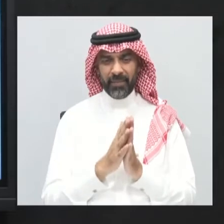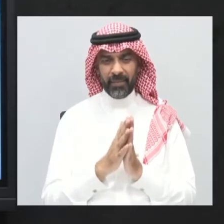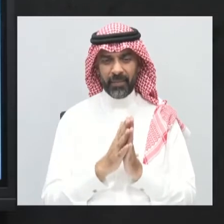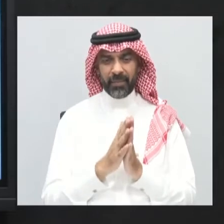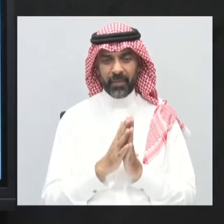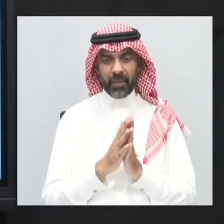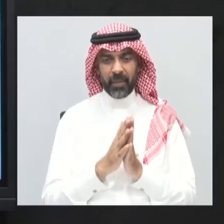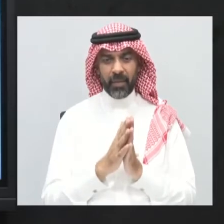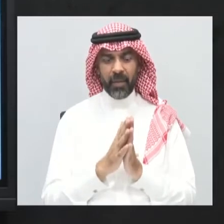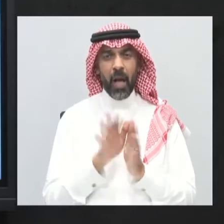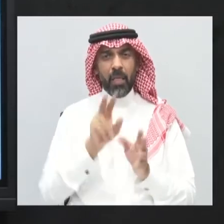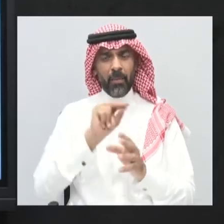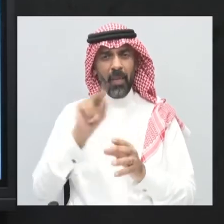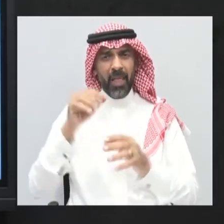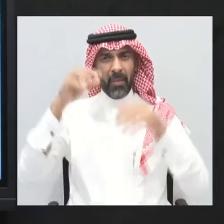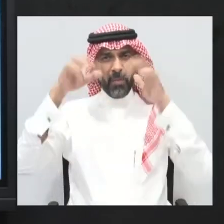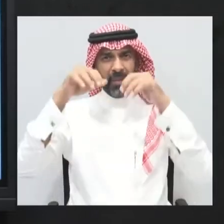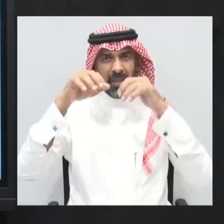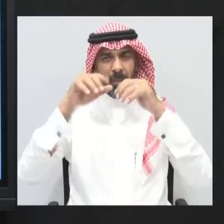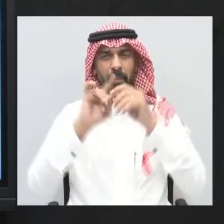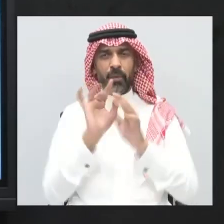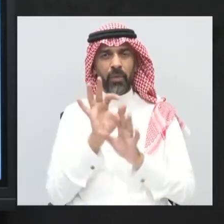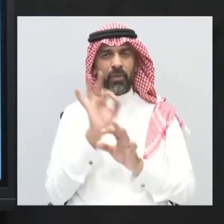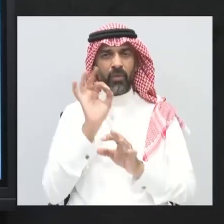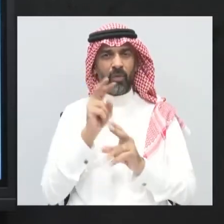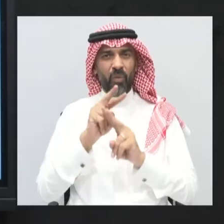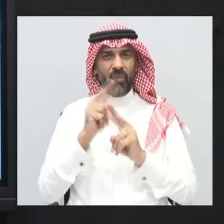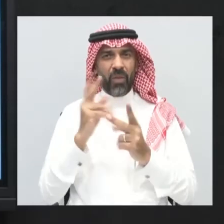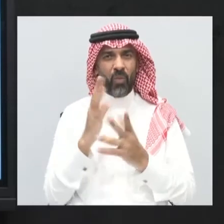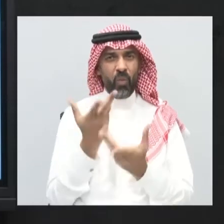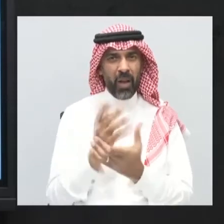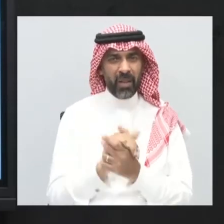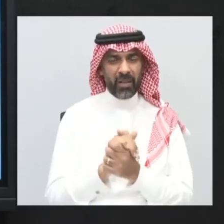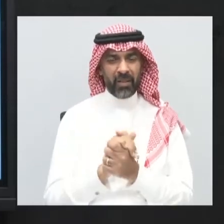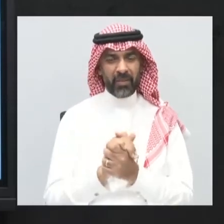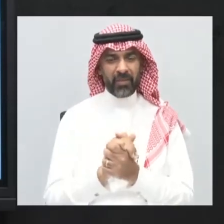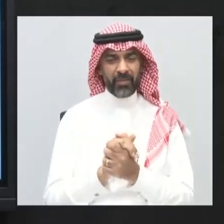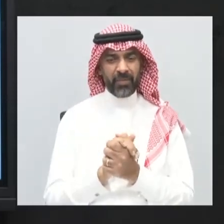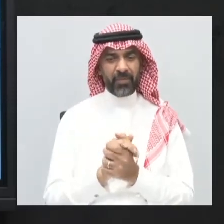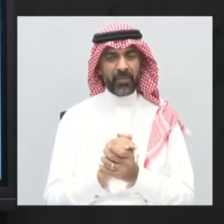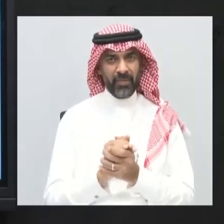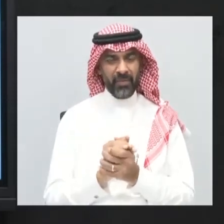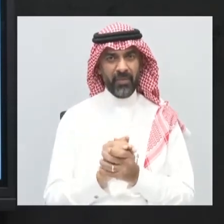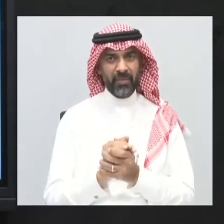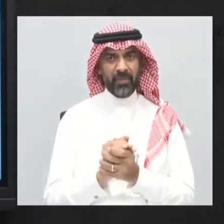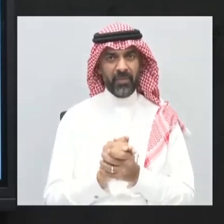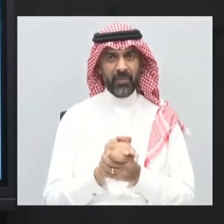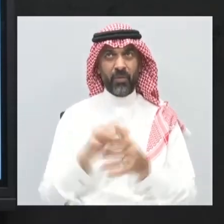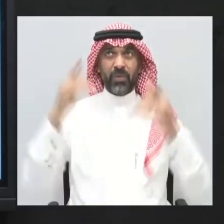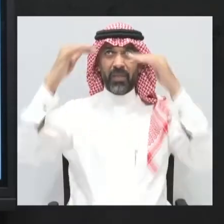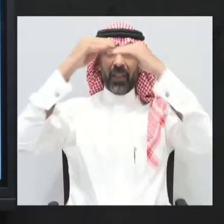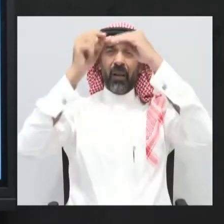between rainy and snowy. Both of them, you can see clouds and something is coming down from the clouds,